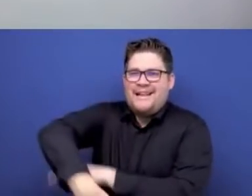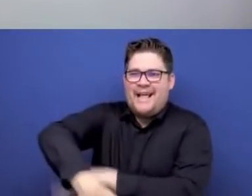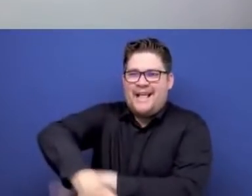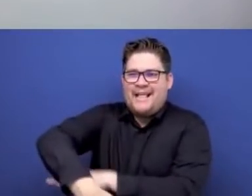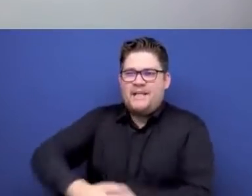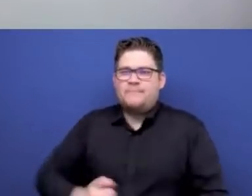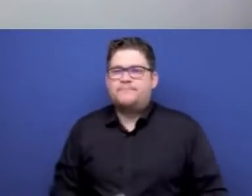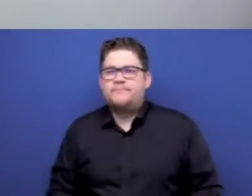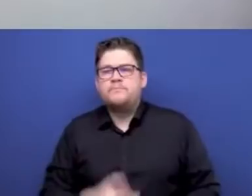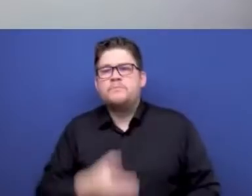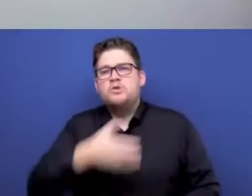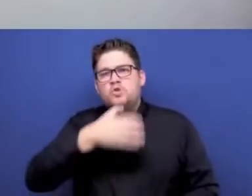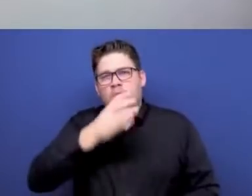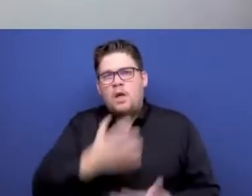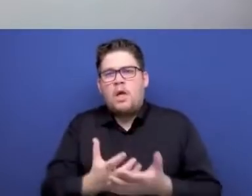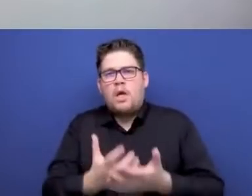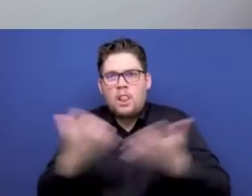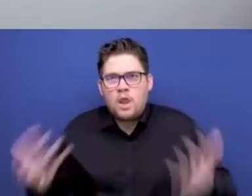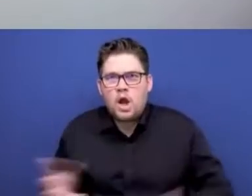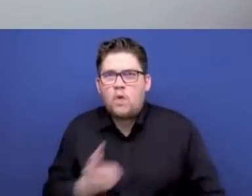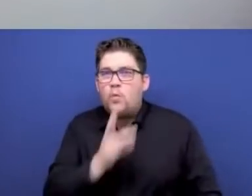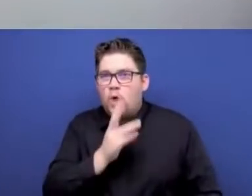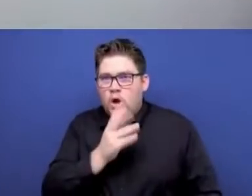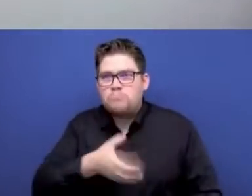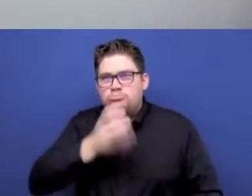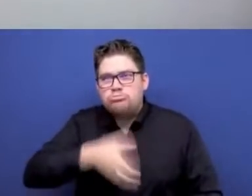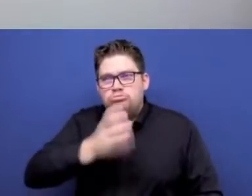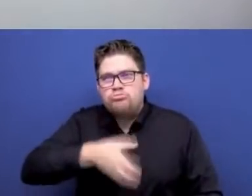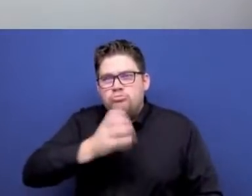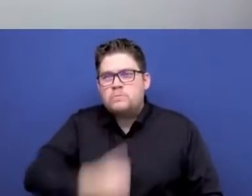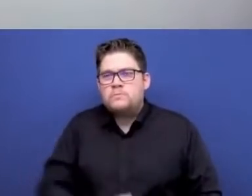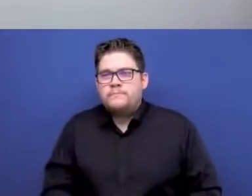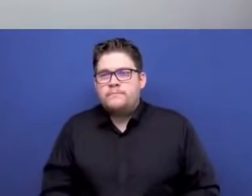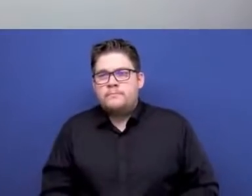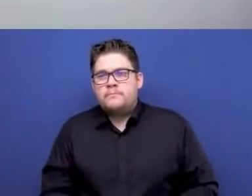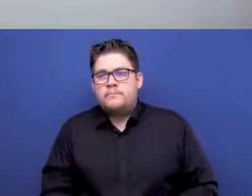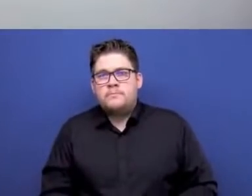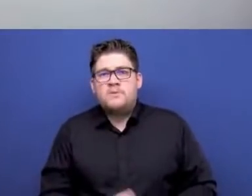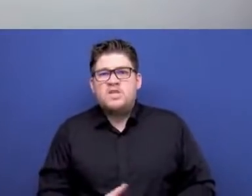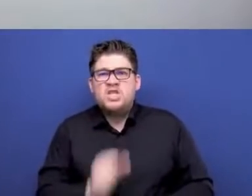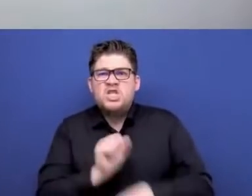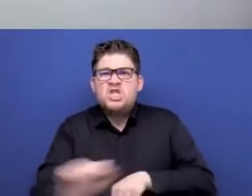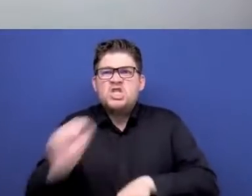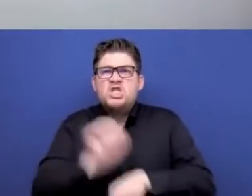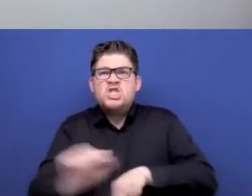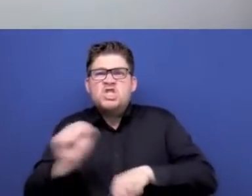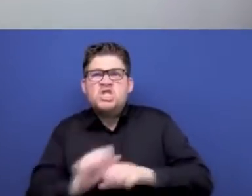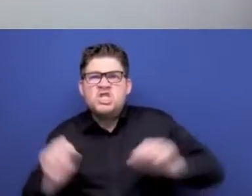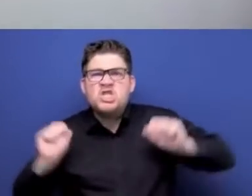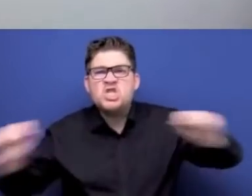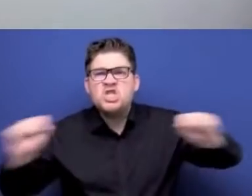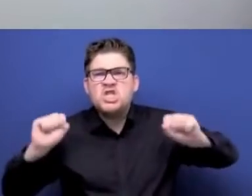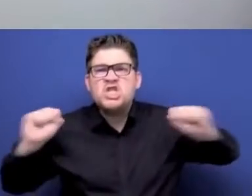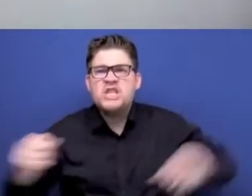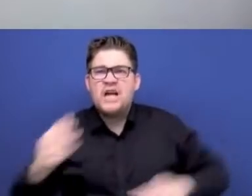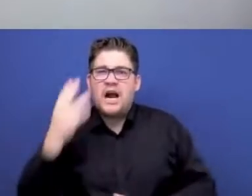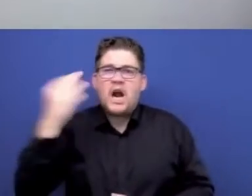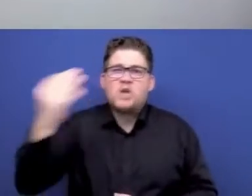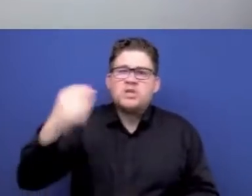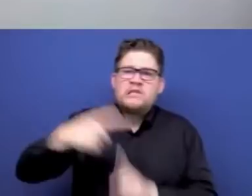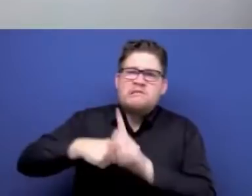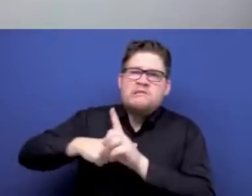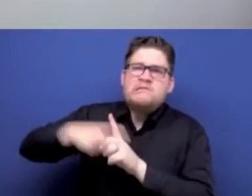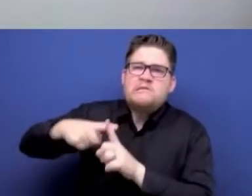other fluids, avoiding physical work or exercise outdoors in the heat of the day, and making sure that you're taking